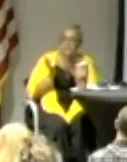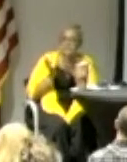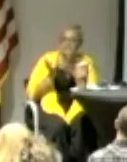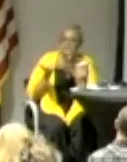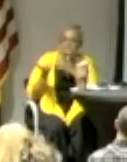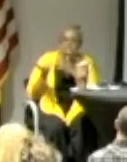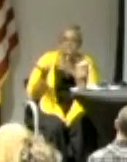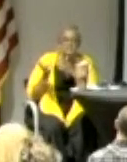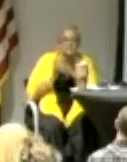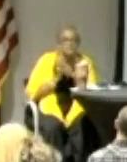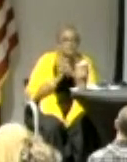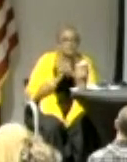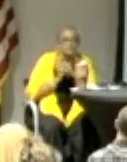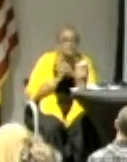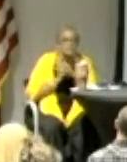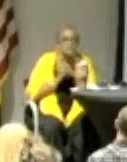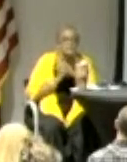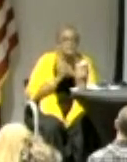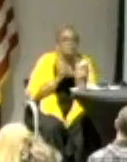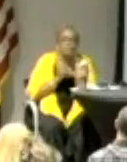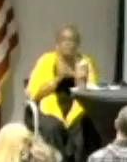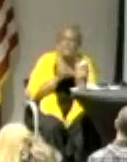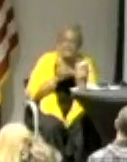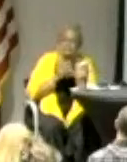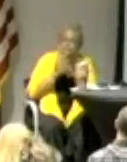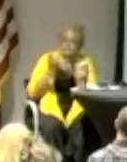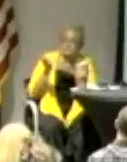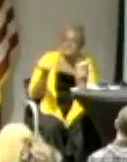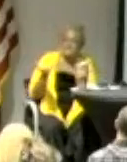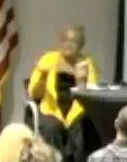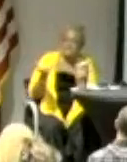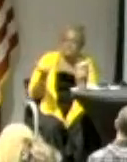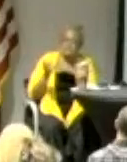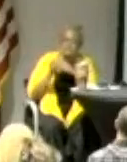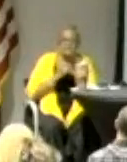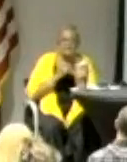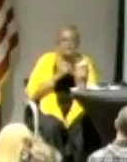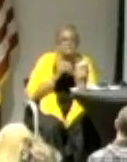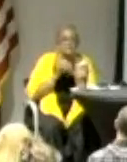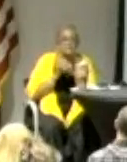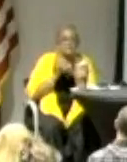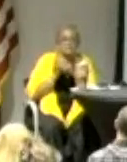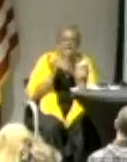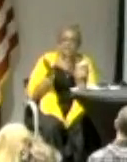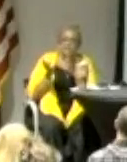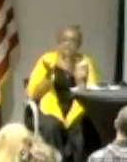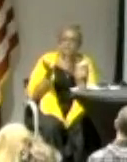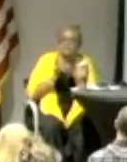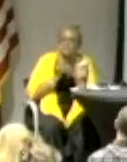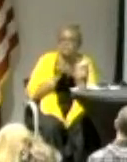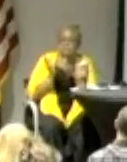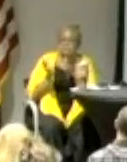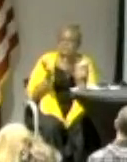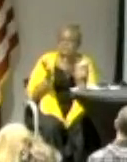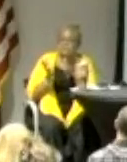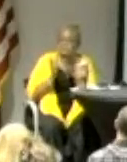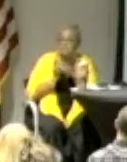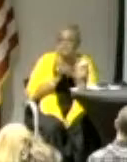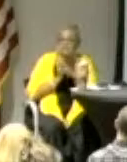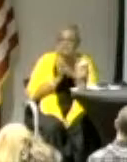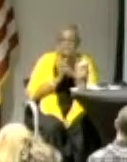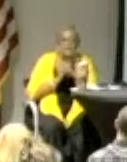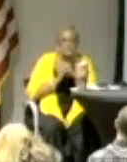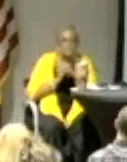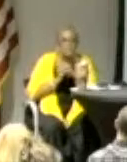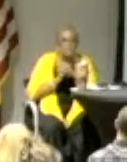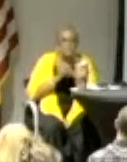or organizations or states that are larger than us, but what we can do is to acknowledge and recognize. Last year was a very unique year,